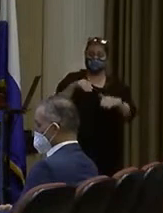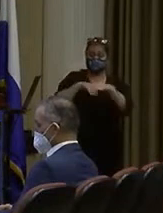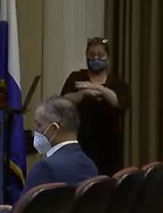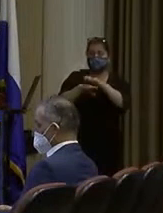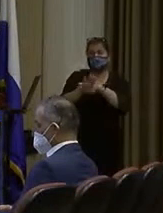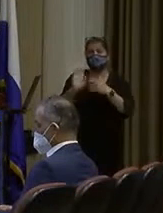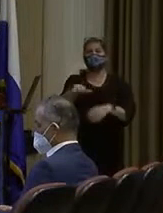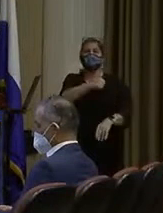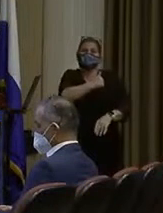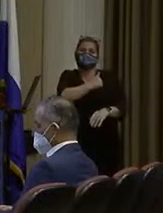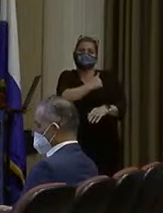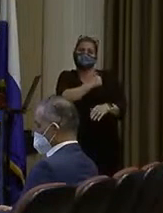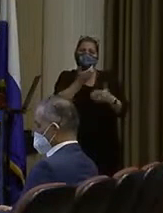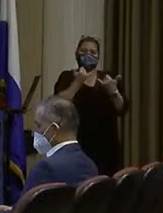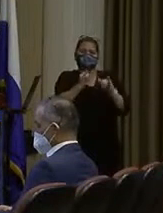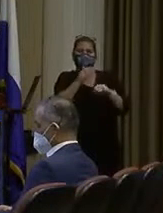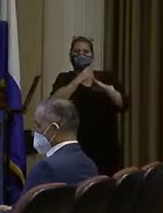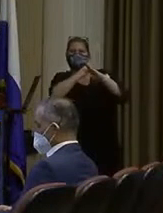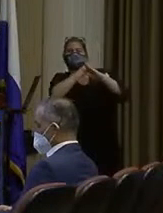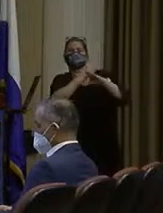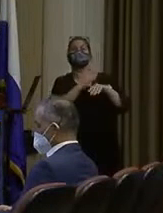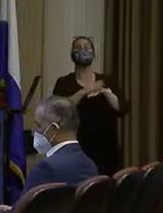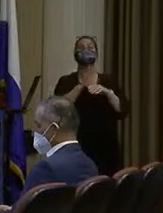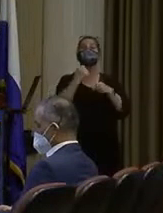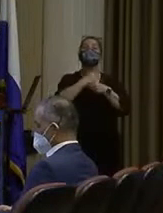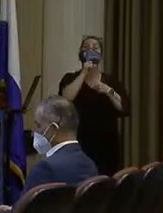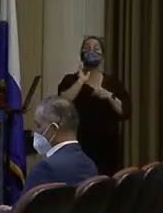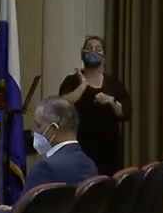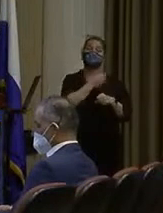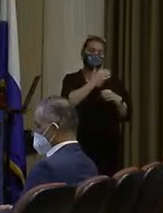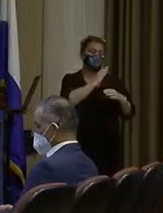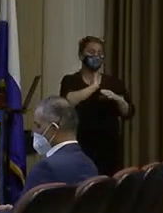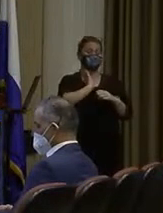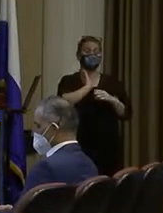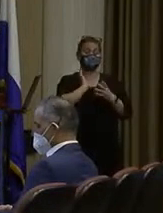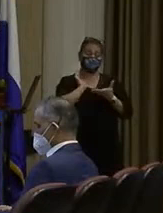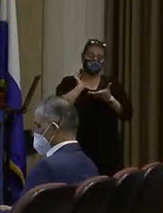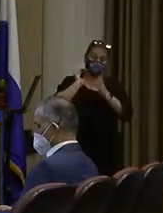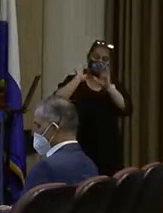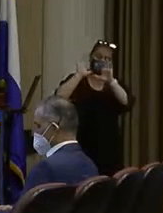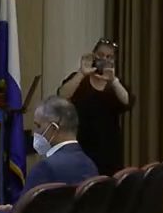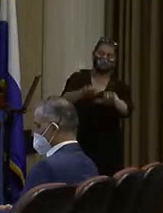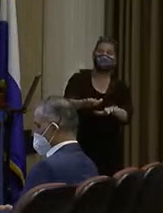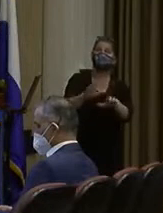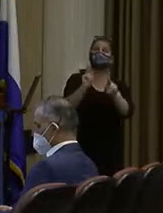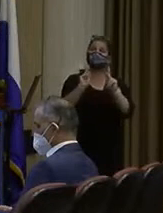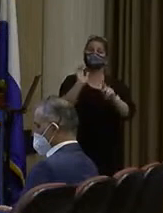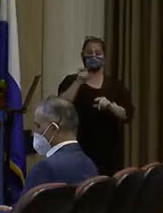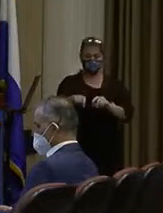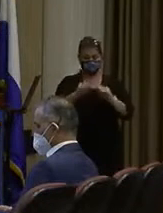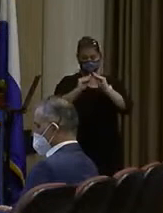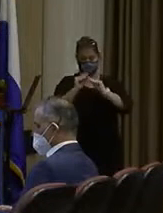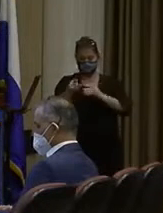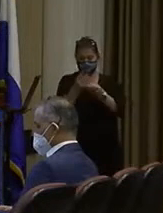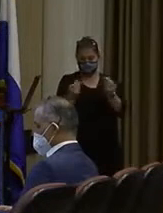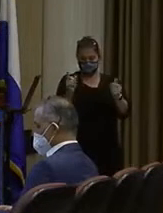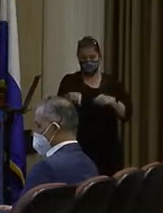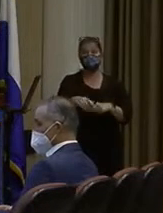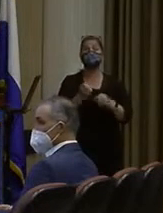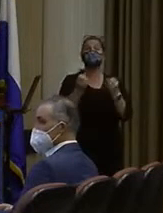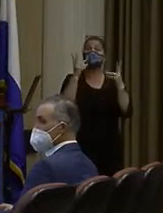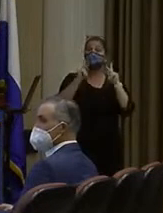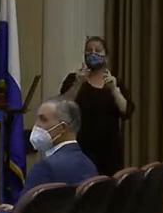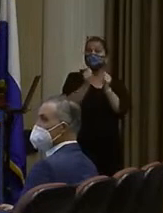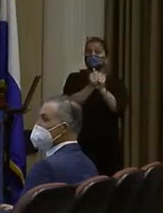spaces. We want to make sure that we are not foisting onto people with disabilities the idea that they should be fixed or cured. Many people